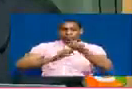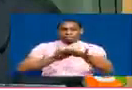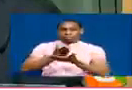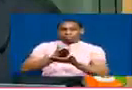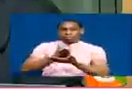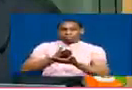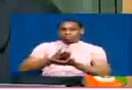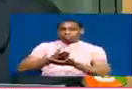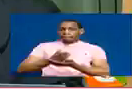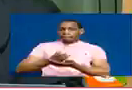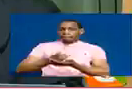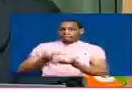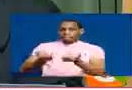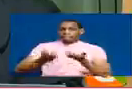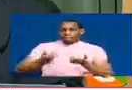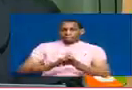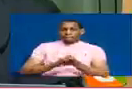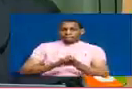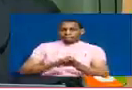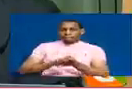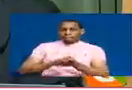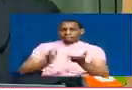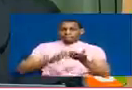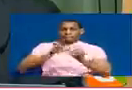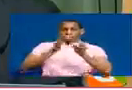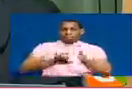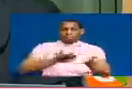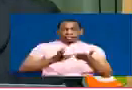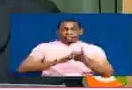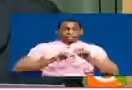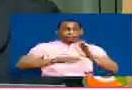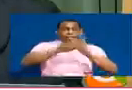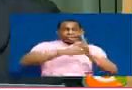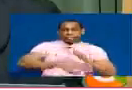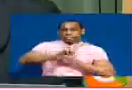the requisite number of registered voters in accordance with Article